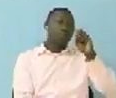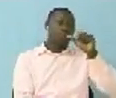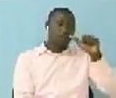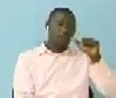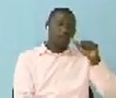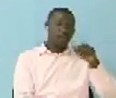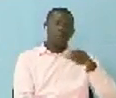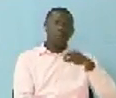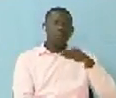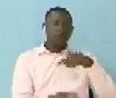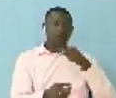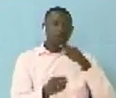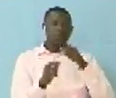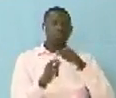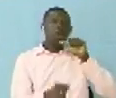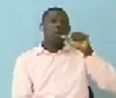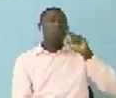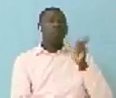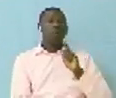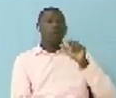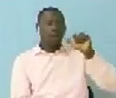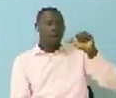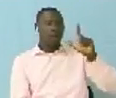to the president.